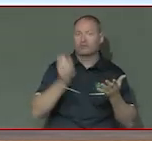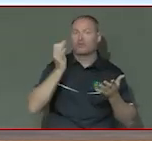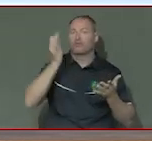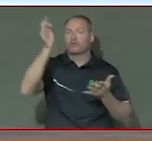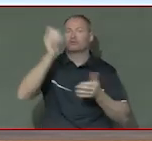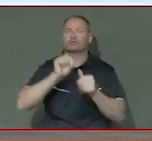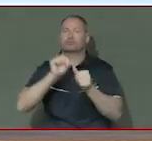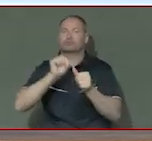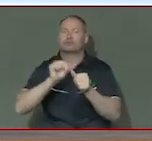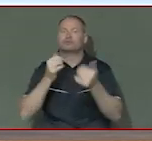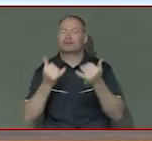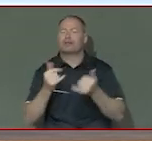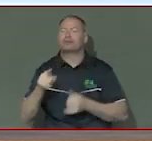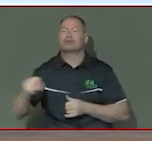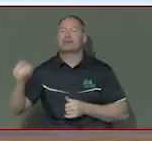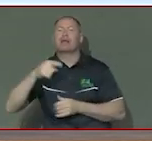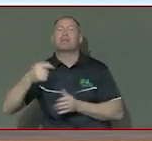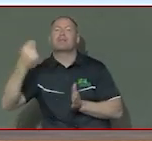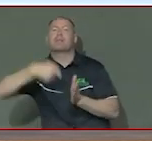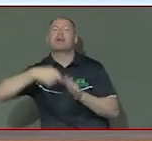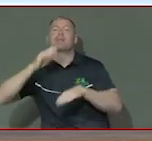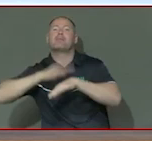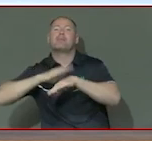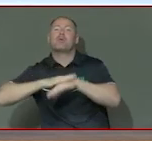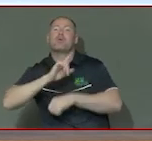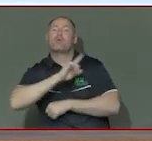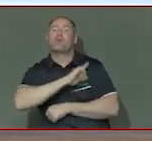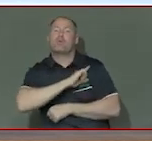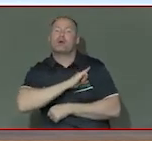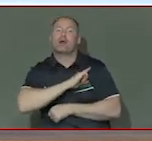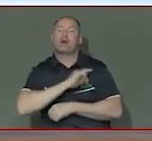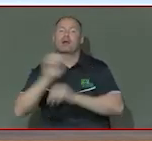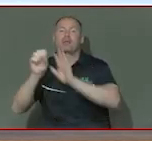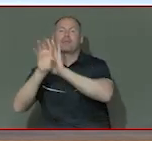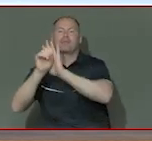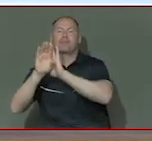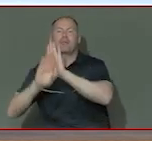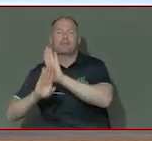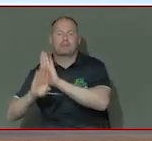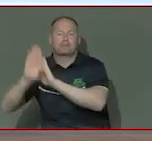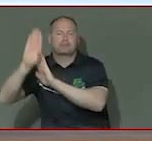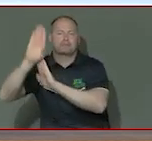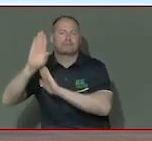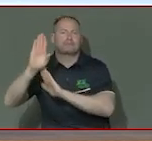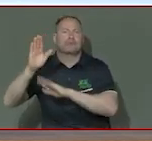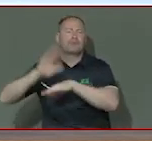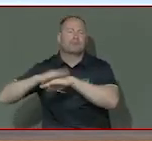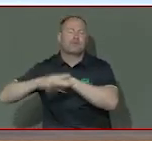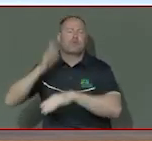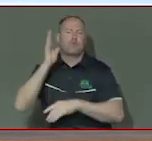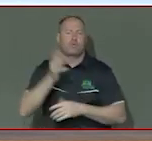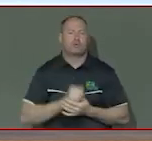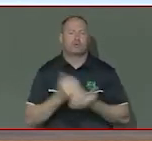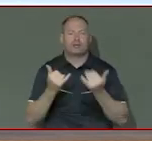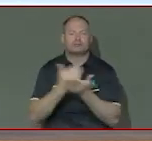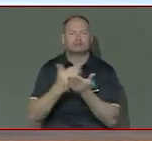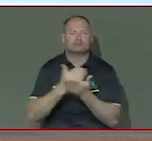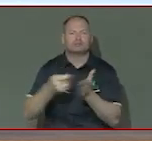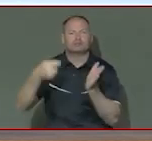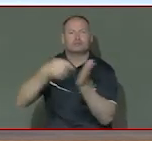Therefore, they are willing to pay more, because they believe that that market price will still increase a lot more. And why do you buy shares?